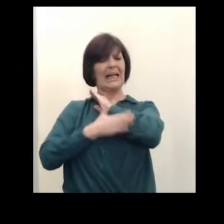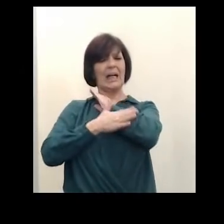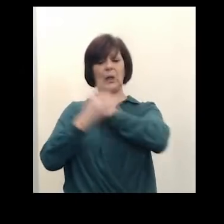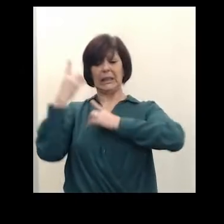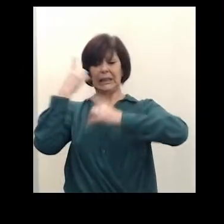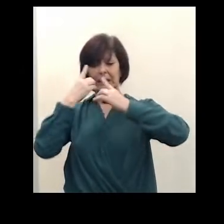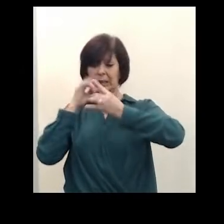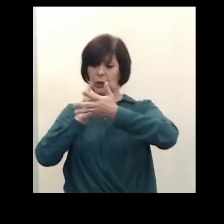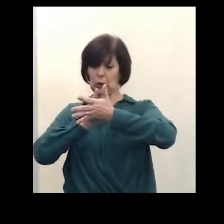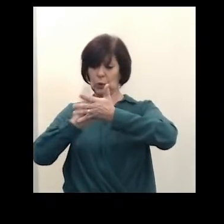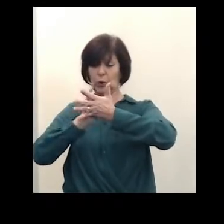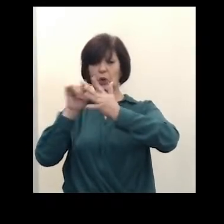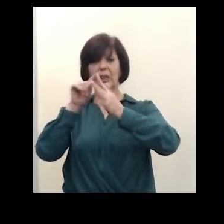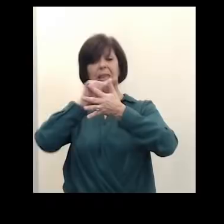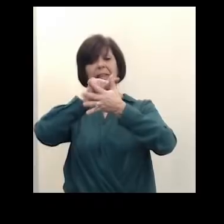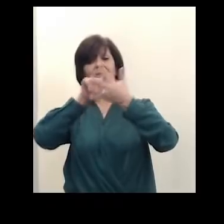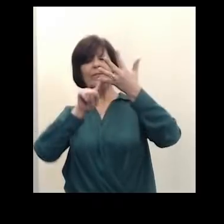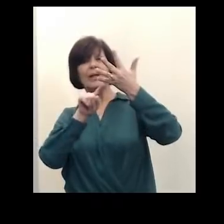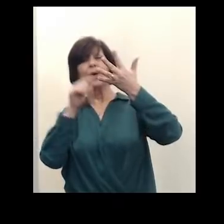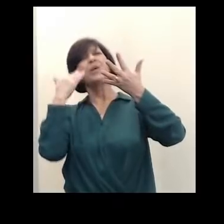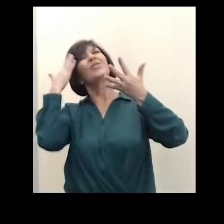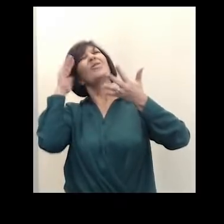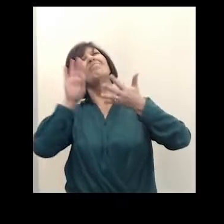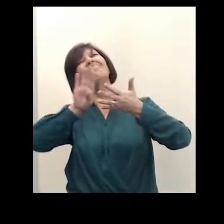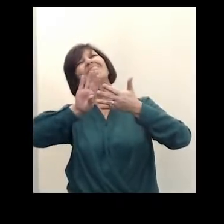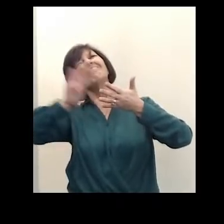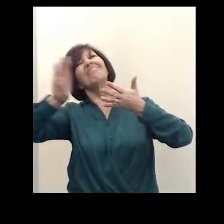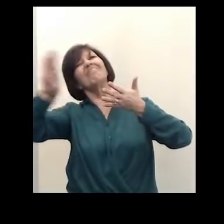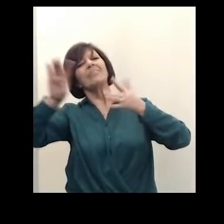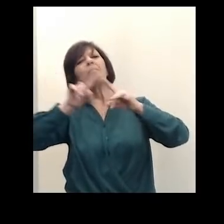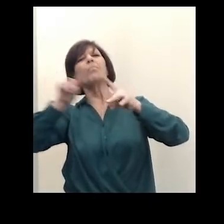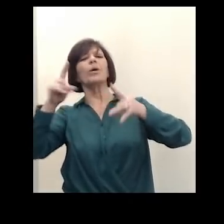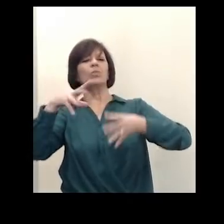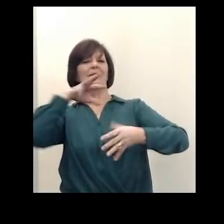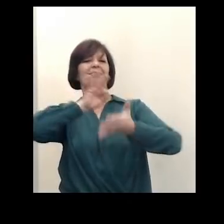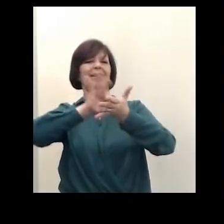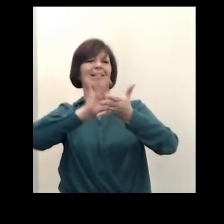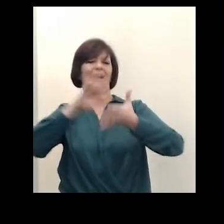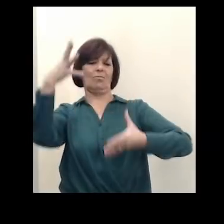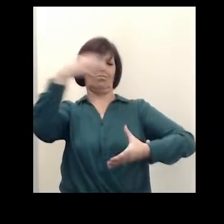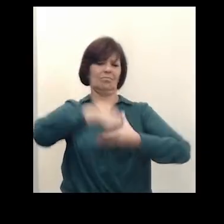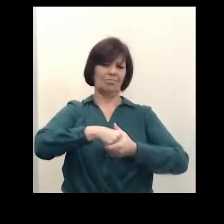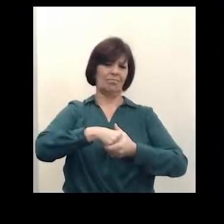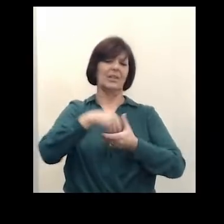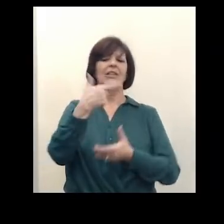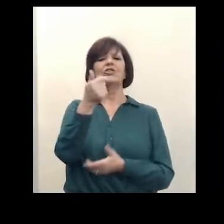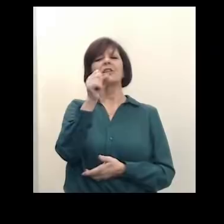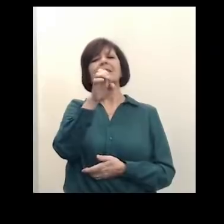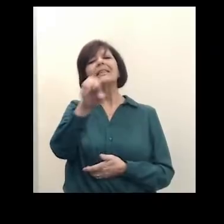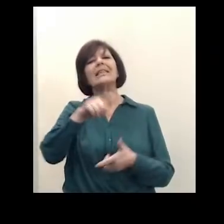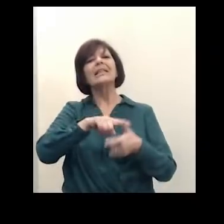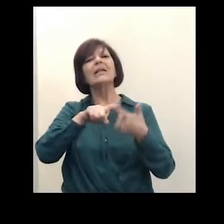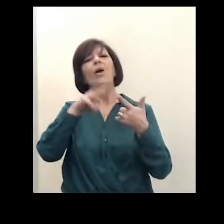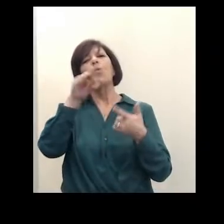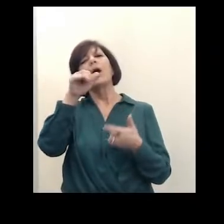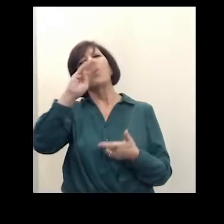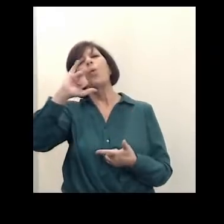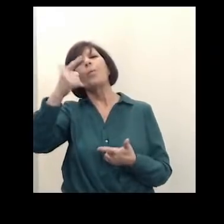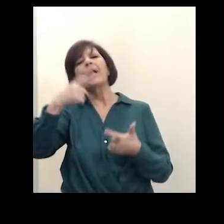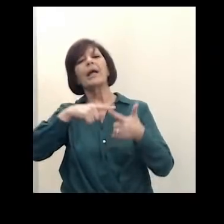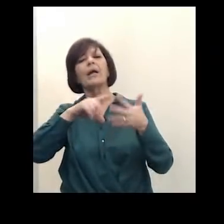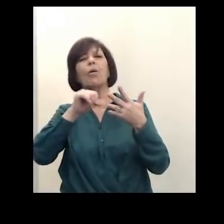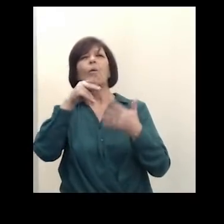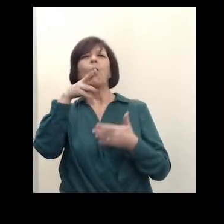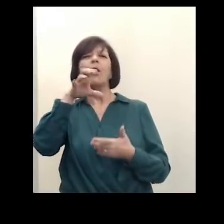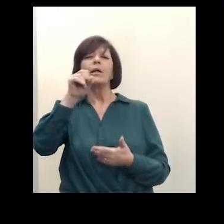purposes for the Finger Lakes, even though we know they're part of our Western New York region, like Genesee, Wyoming, and Orleans. So you can see the most recent numbers.